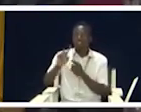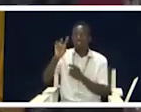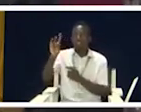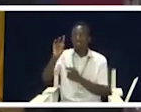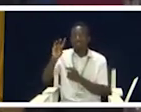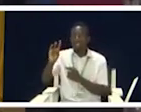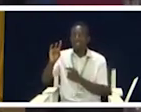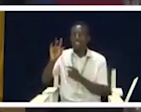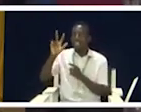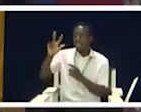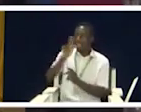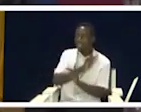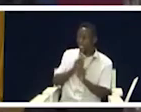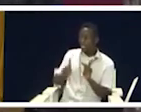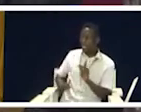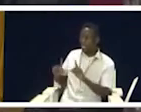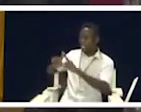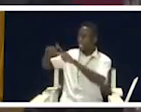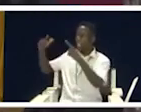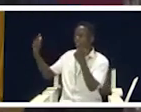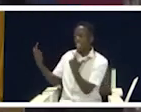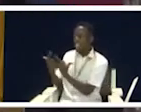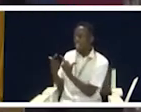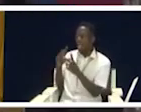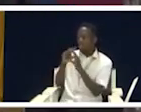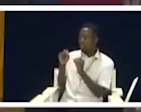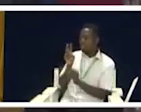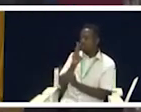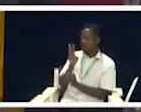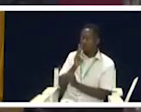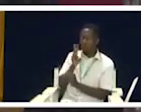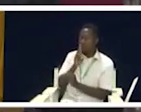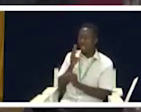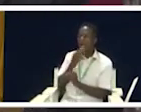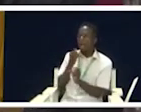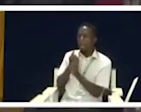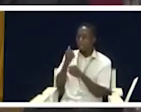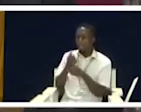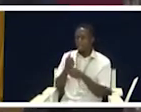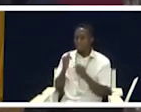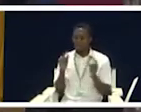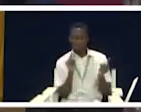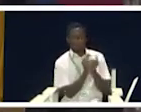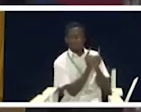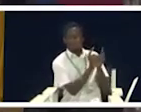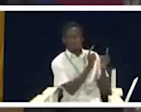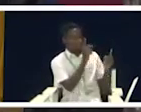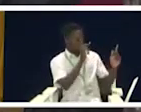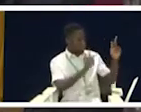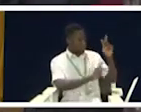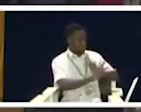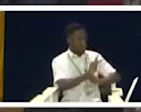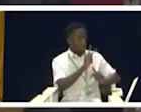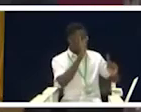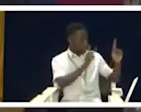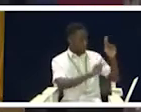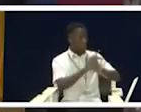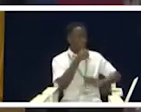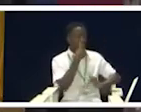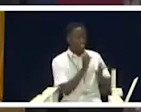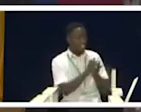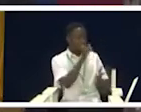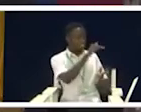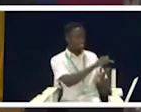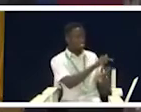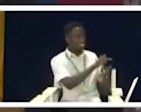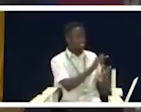kings gathered together, and there was no water, and they met the prophet. The prophet said that this valley